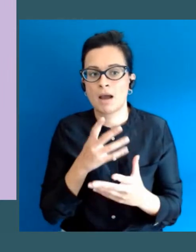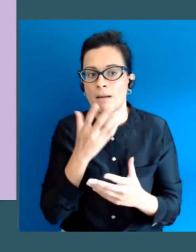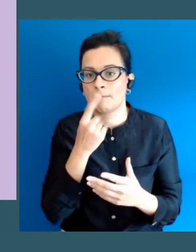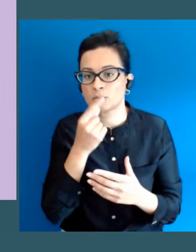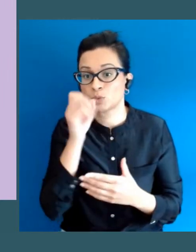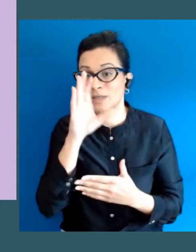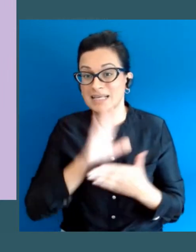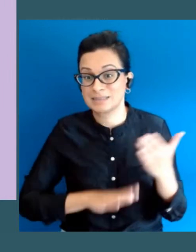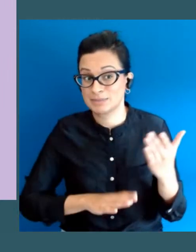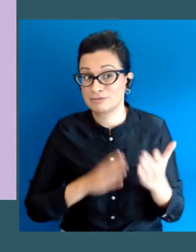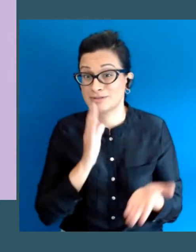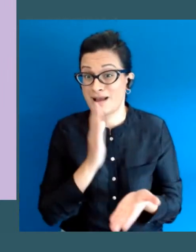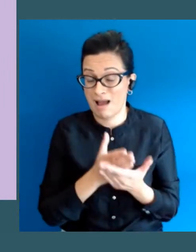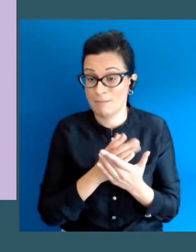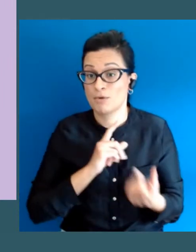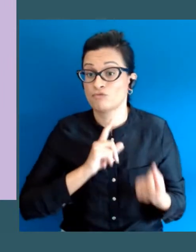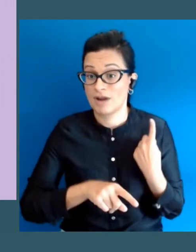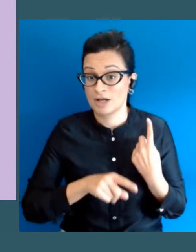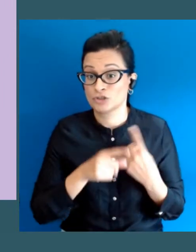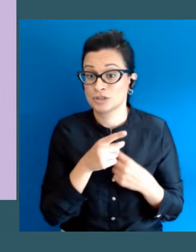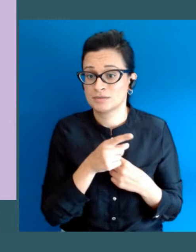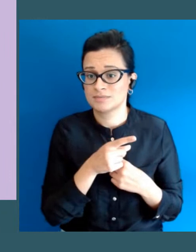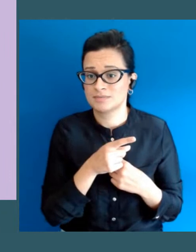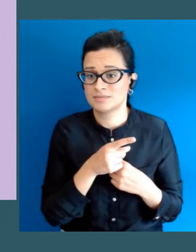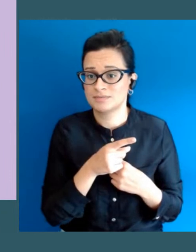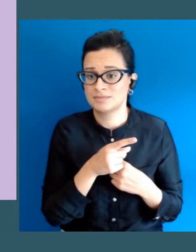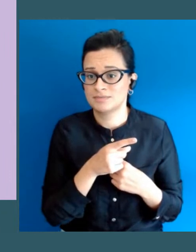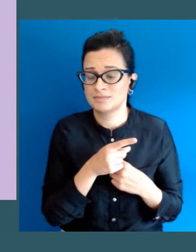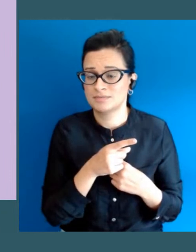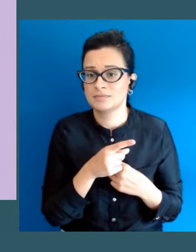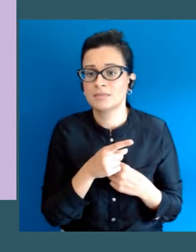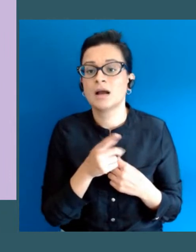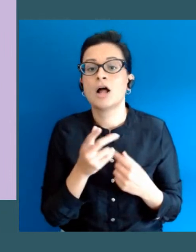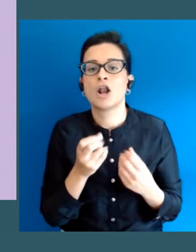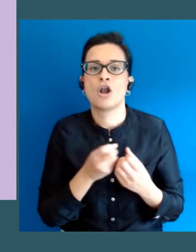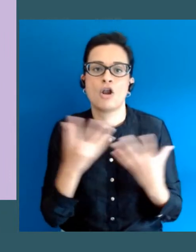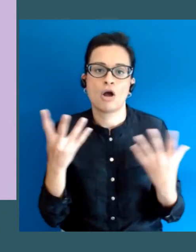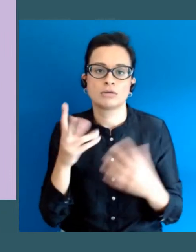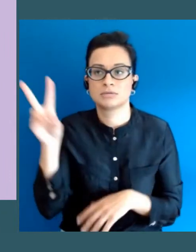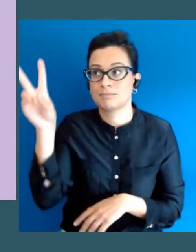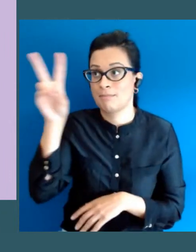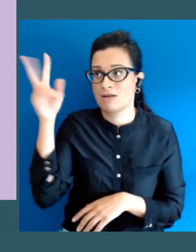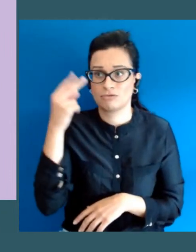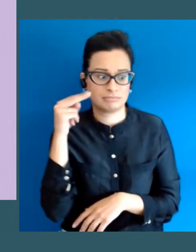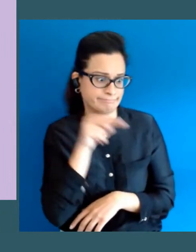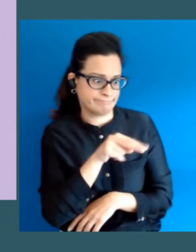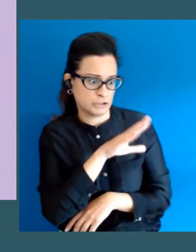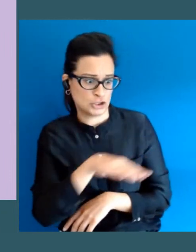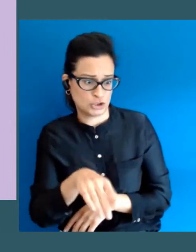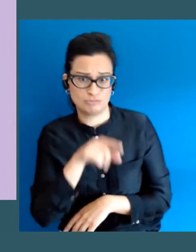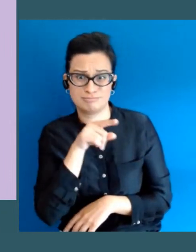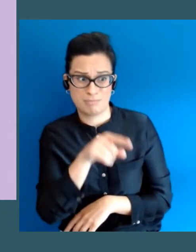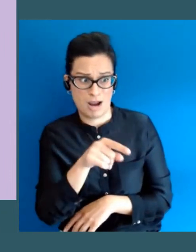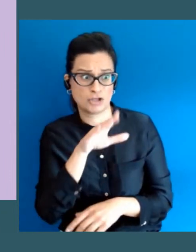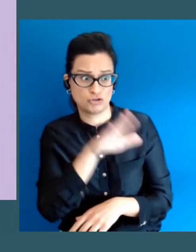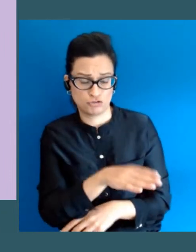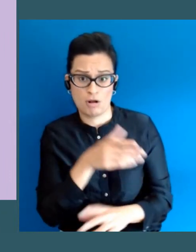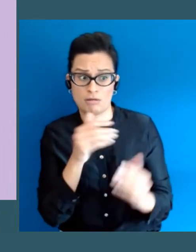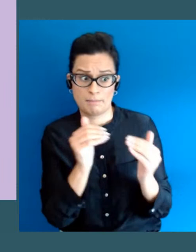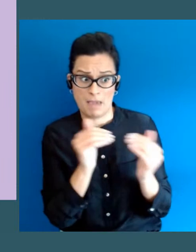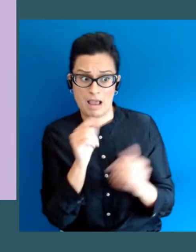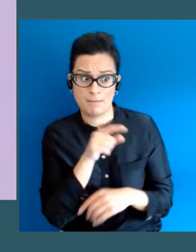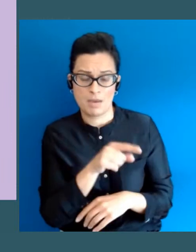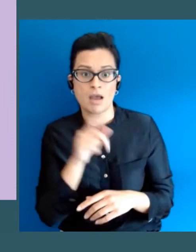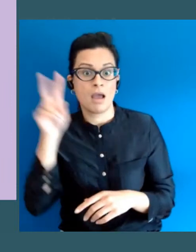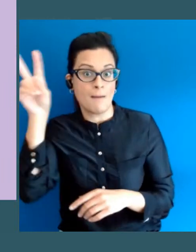allergic reaction. Now, I think most parents see their children in this kind of area, which often leads parents to feeling quite